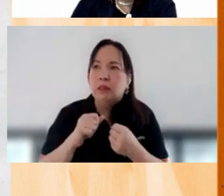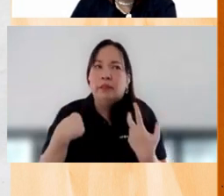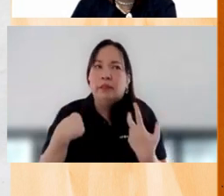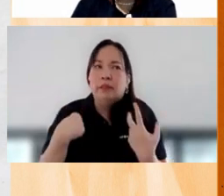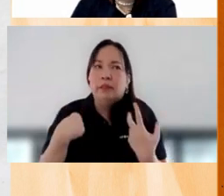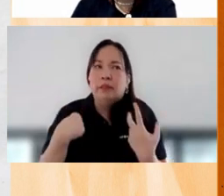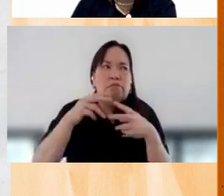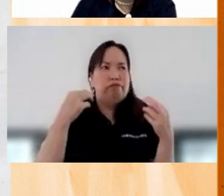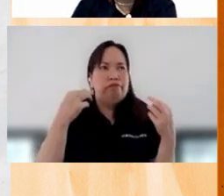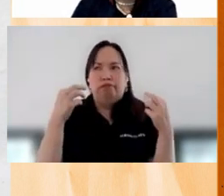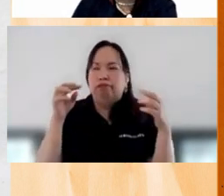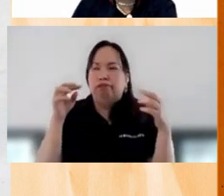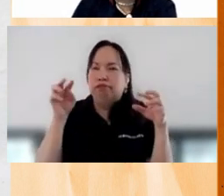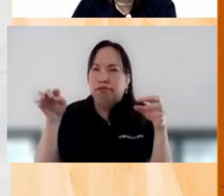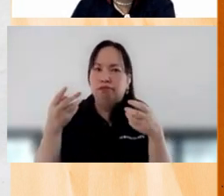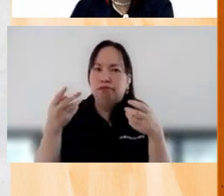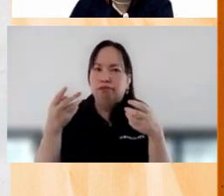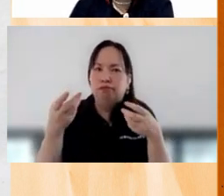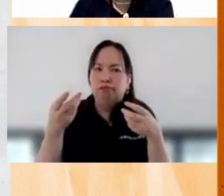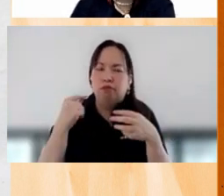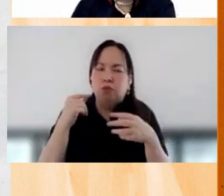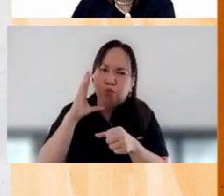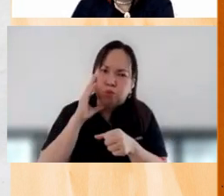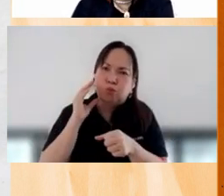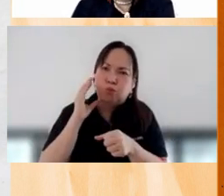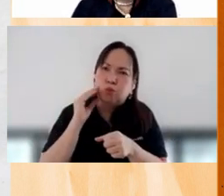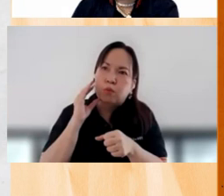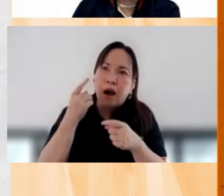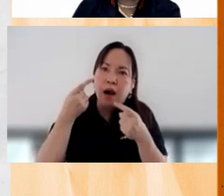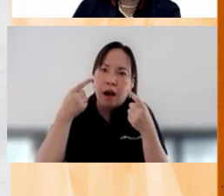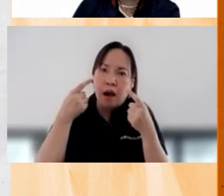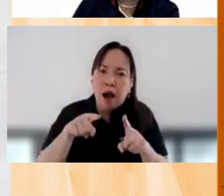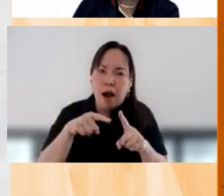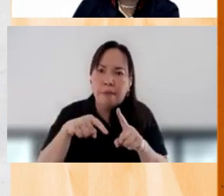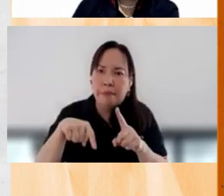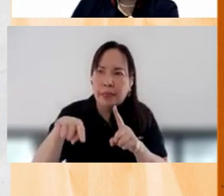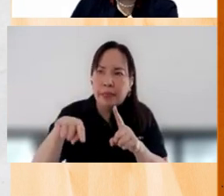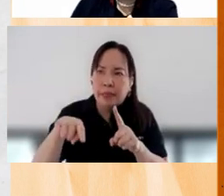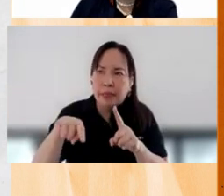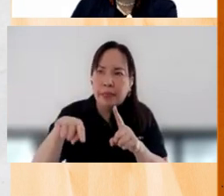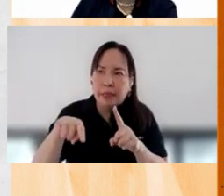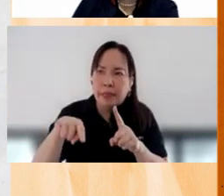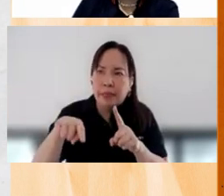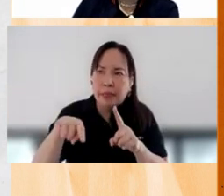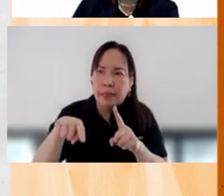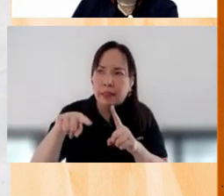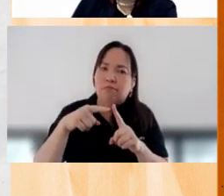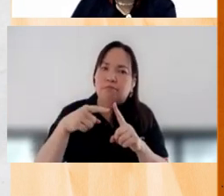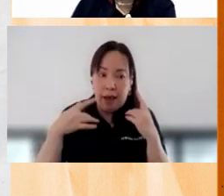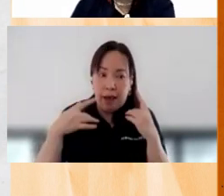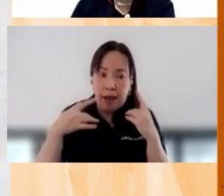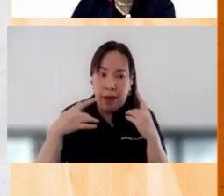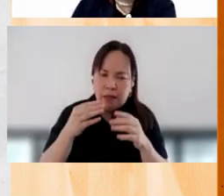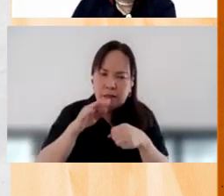and increases their likelihood of significant mental health problems. So because of the effect